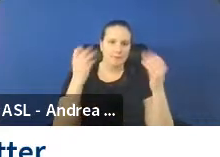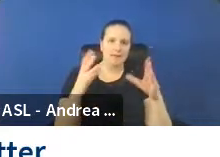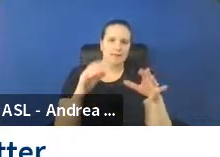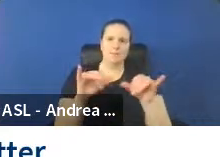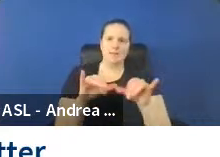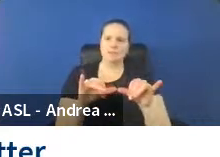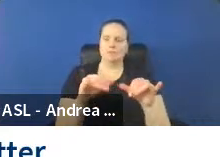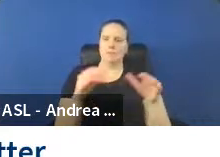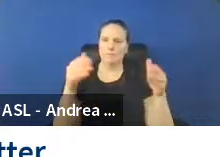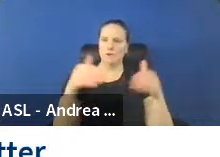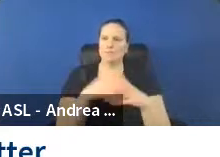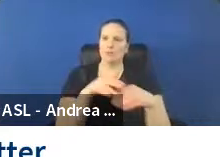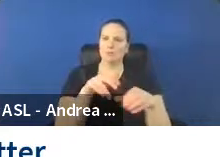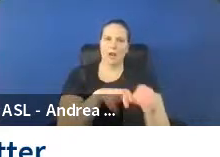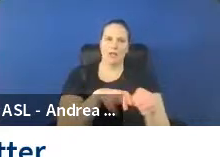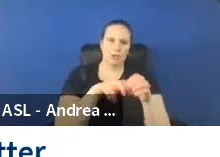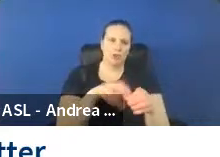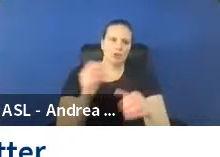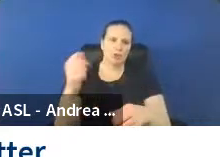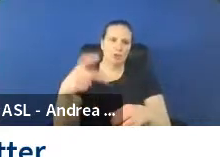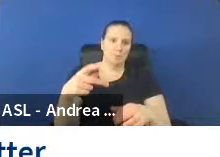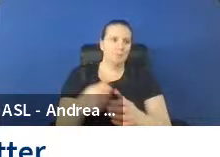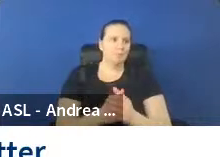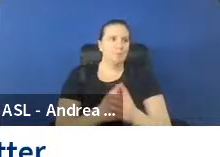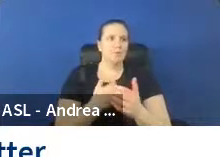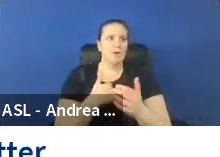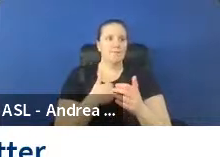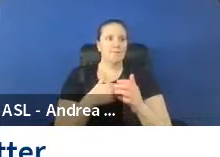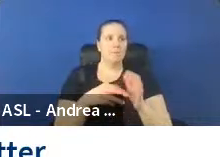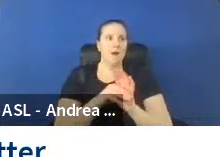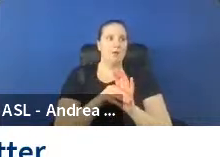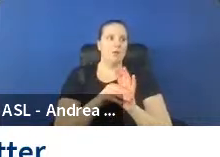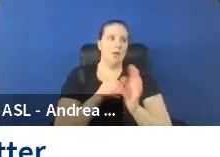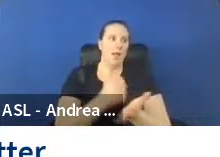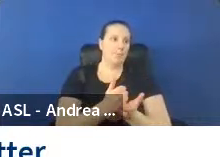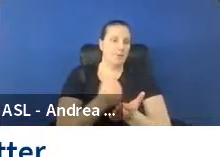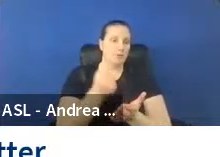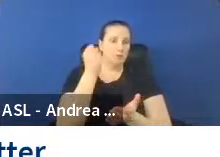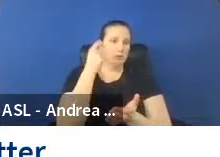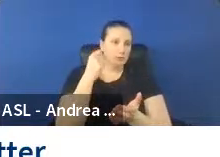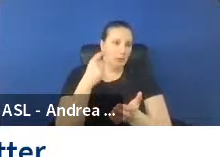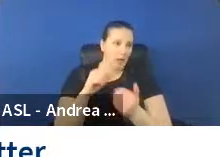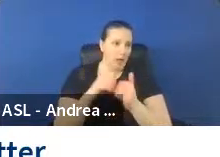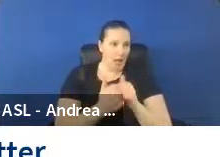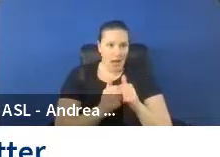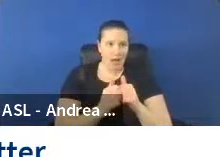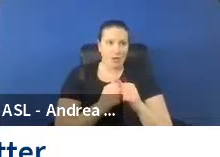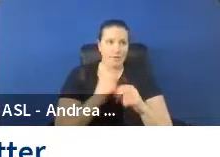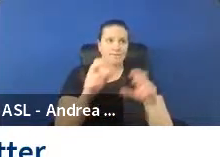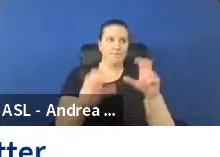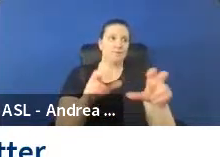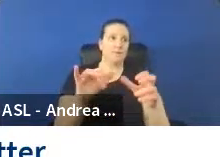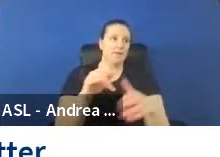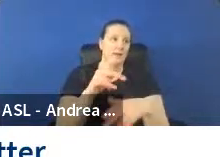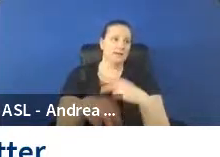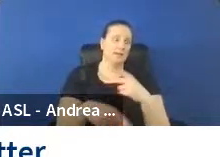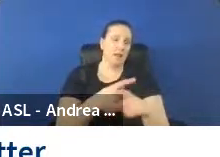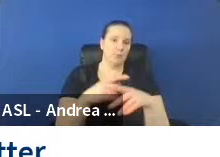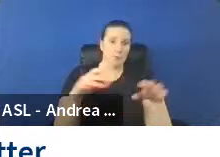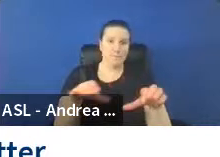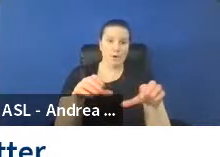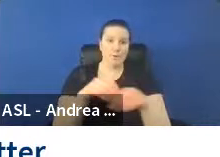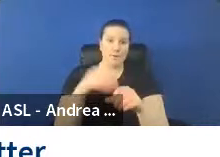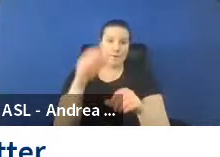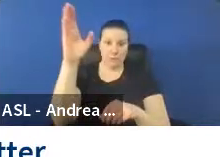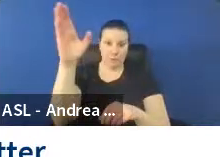ridership. So we have a regional model that helps us to sort of understand how an investment of this type would perform in the